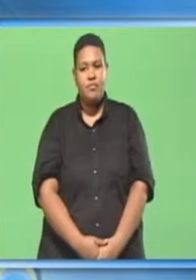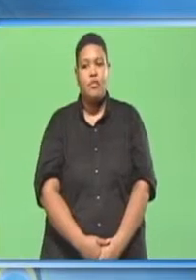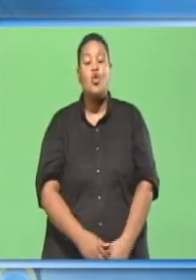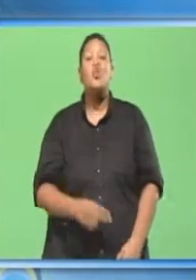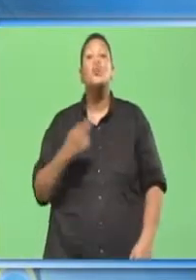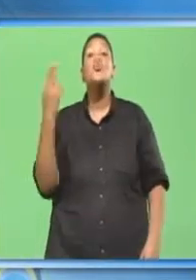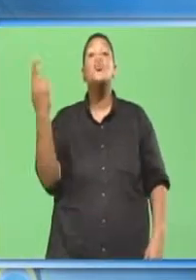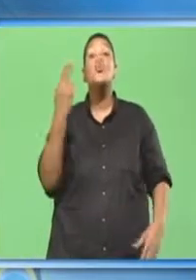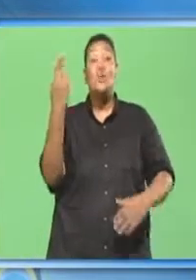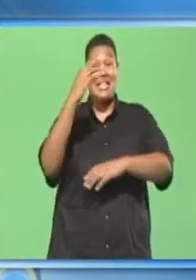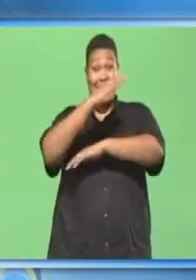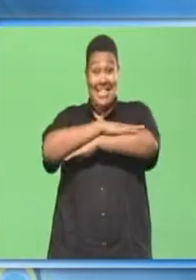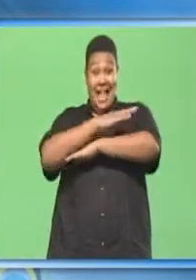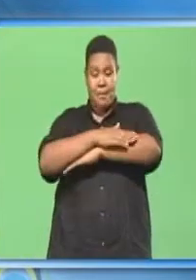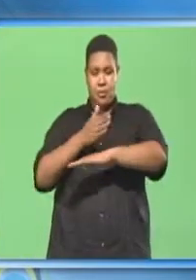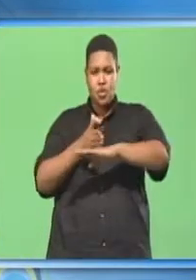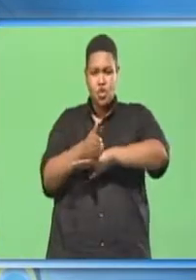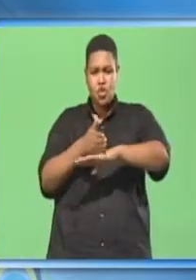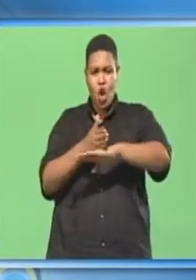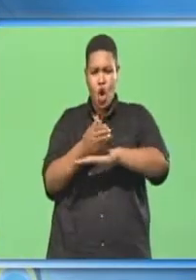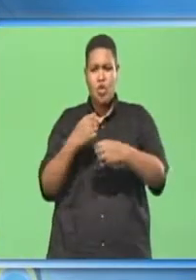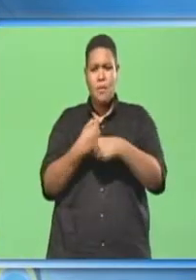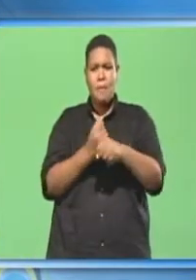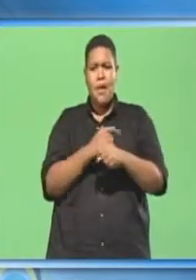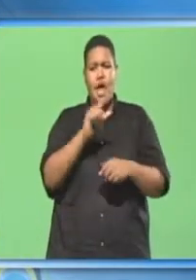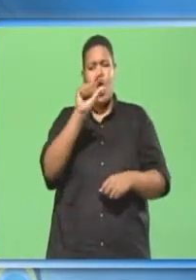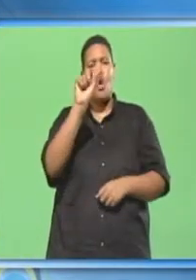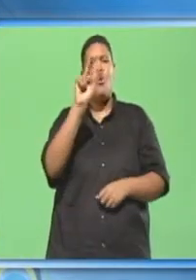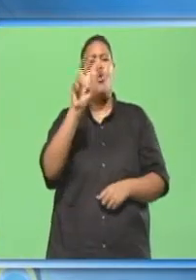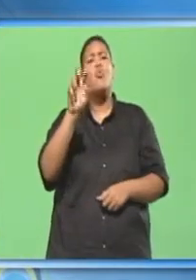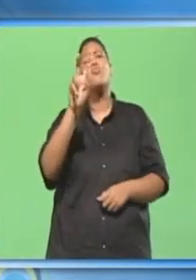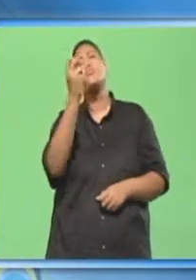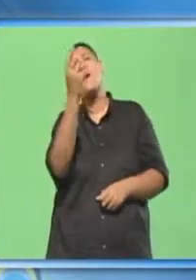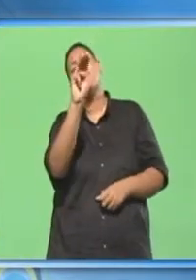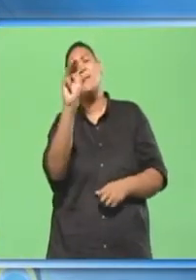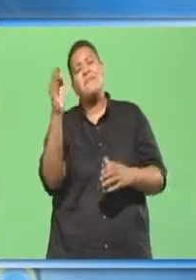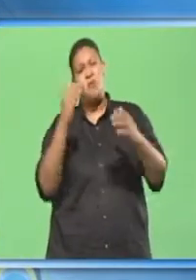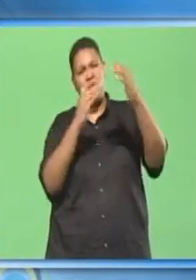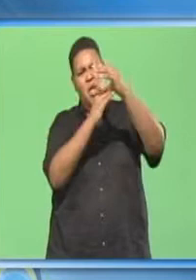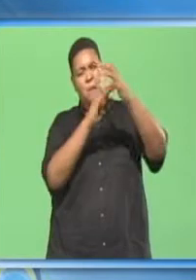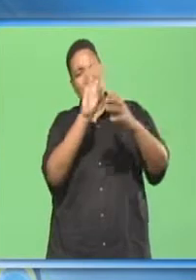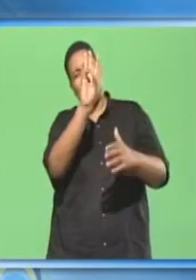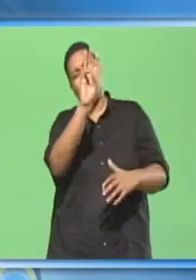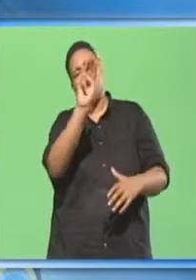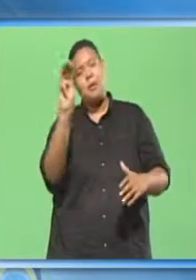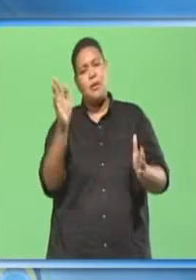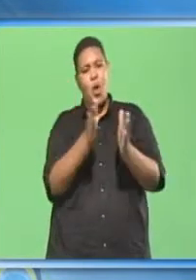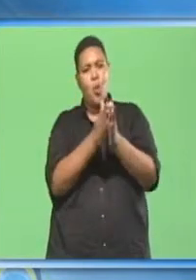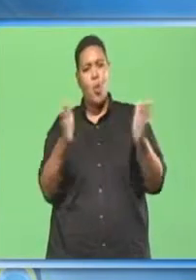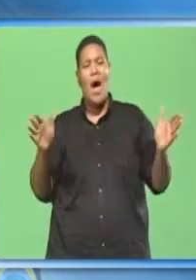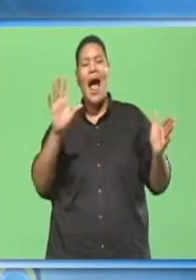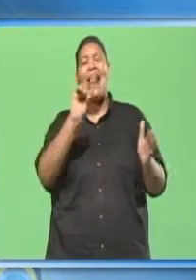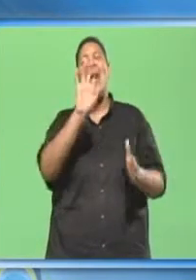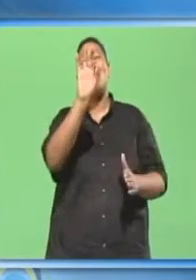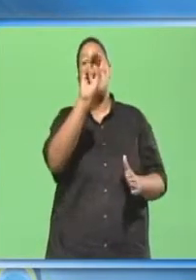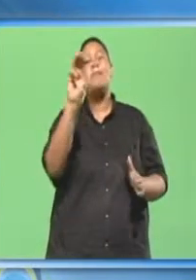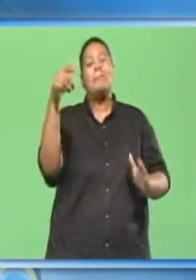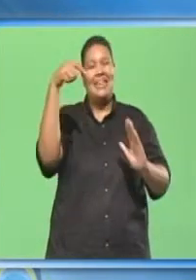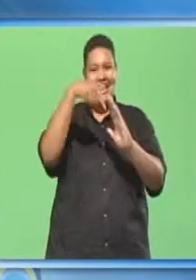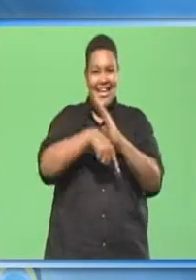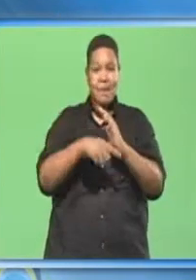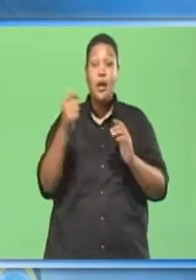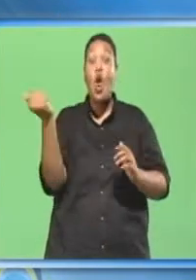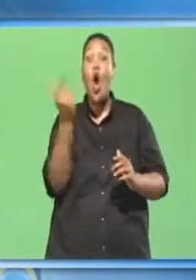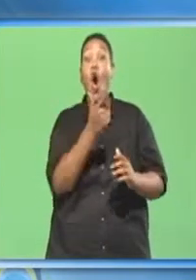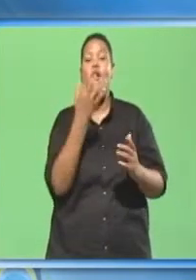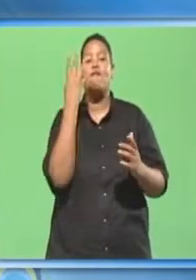Use the table saw to make a groove 12 mm from the top edge, 6 mm wide and 9 mm deep in all